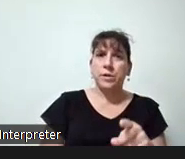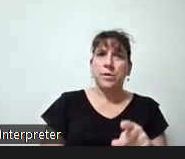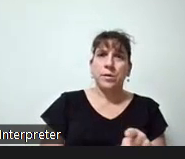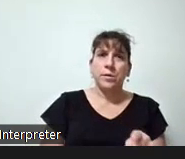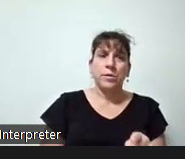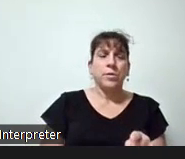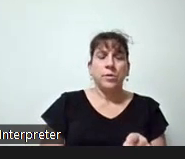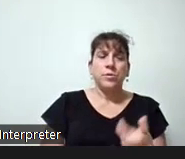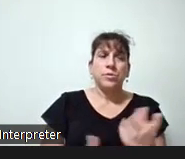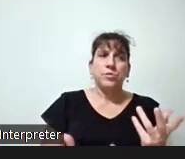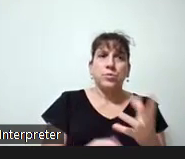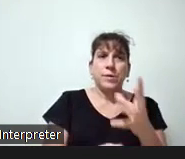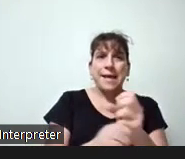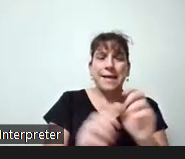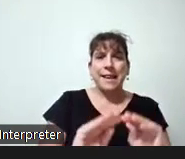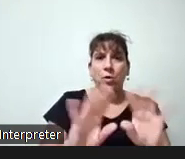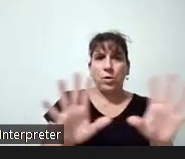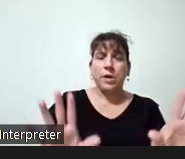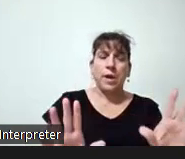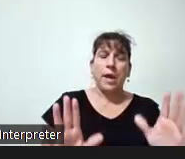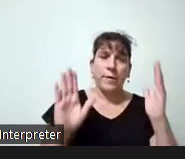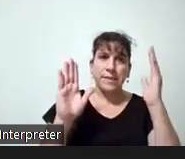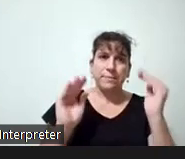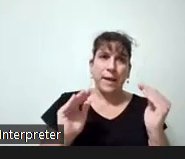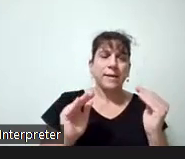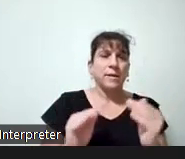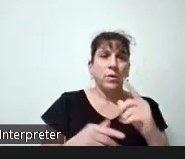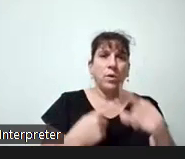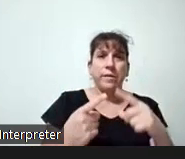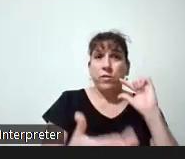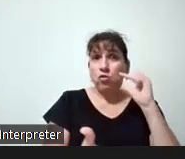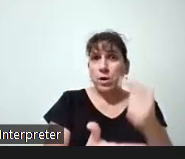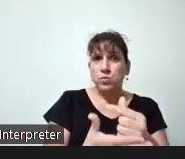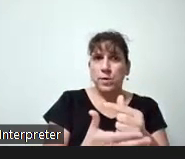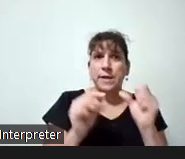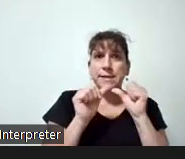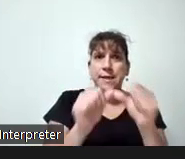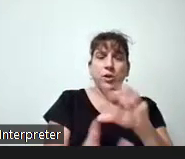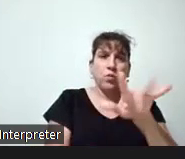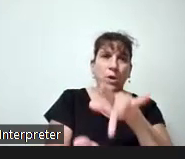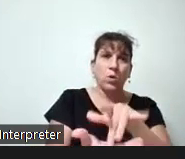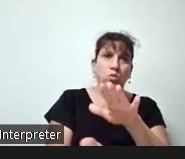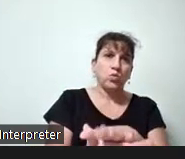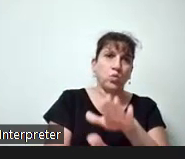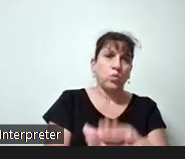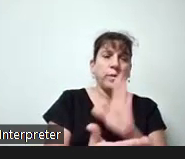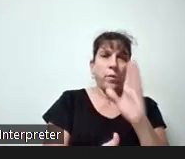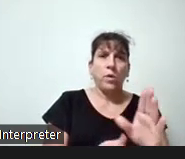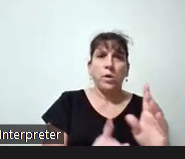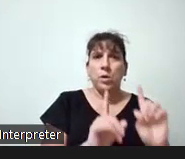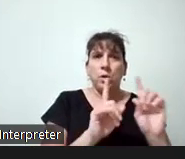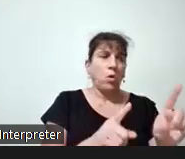some clarity on. I would anticipate at that point, if they're graduating and moving on to middle school, that they would go to